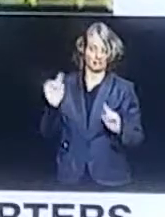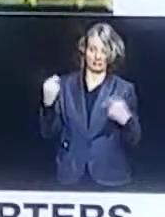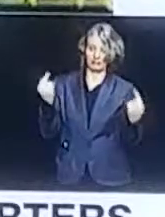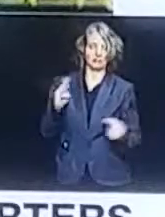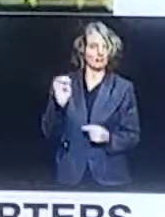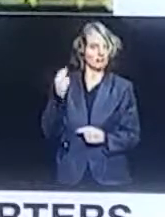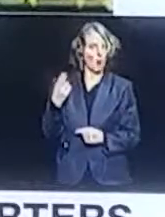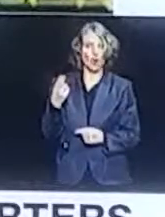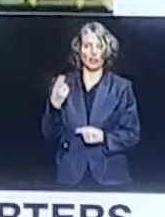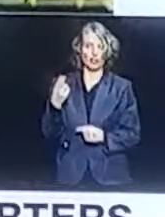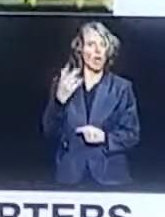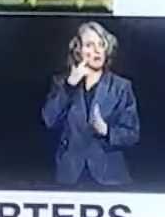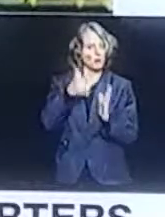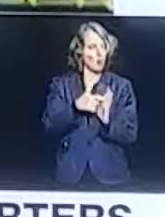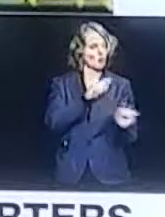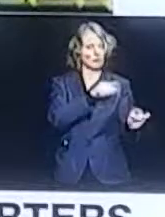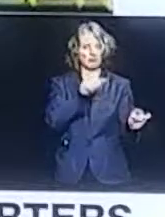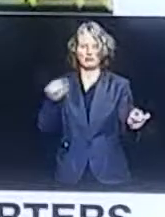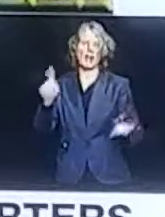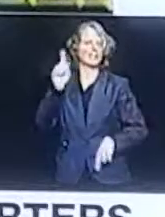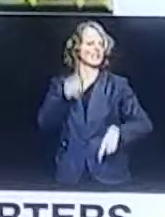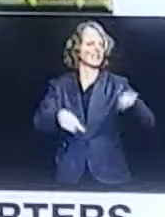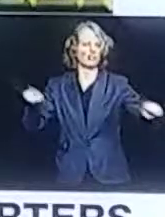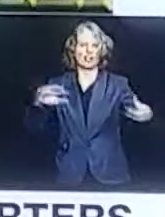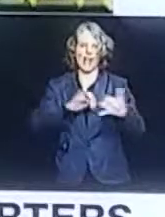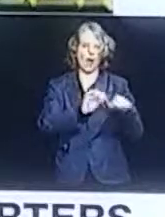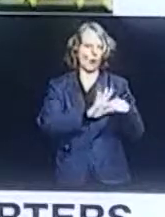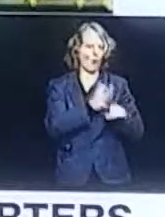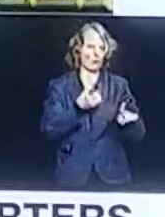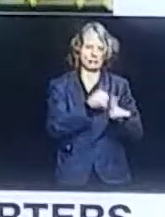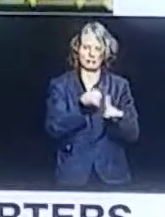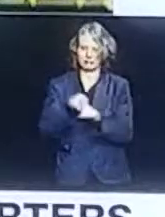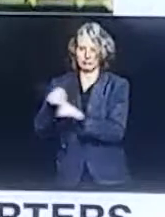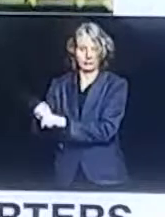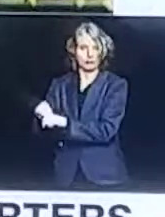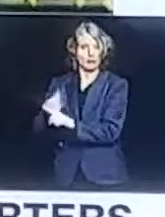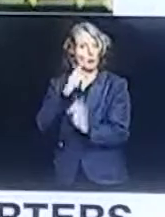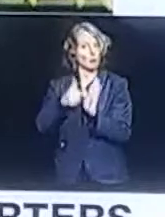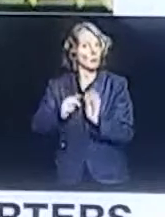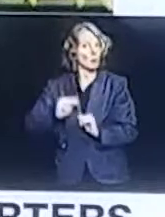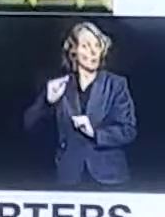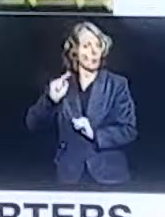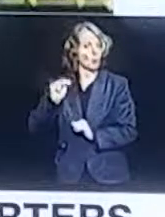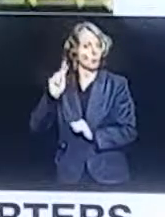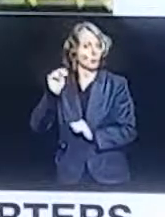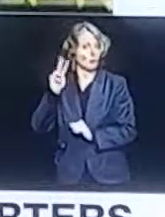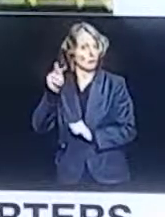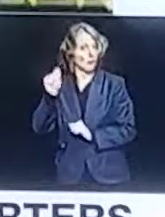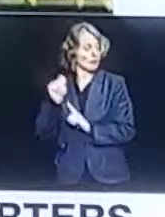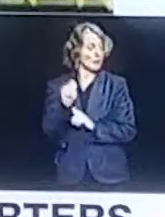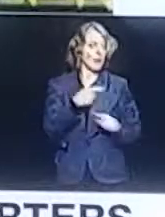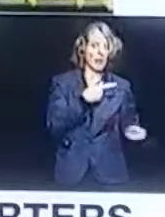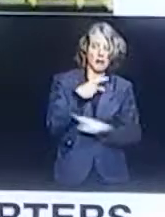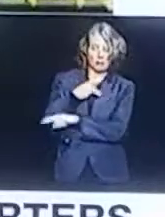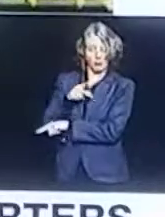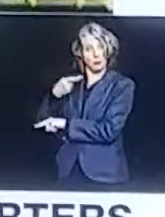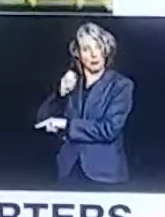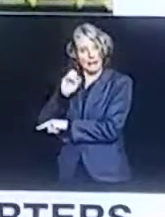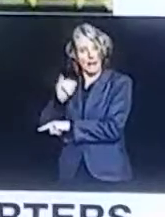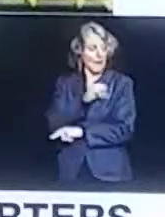is very different from one region to another. What is right for Nunavut may not be right for Prince Edward Island, may not be right for